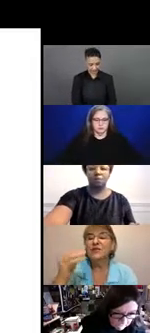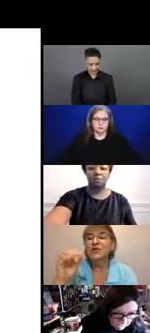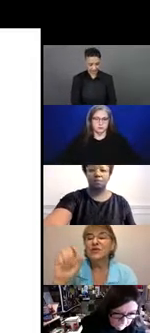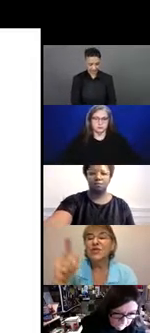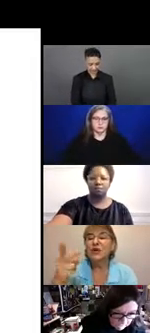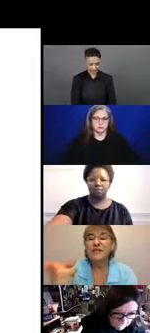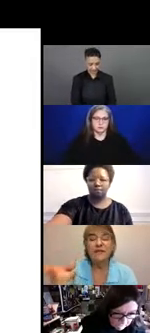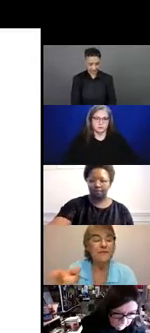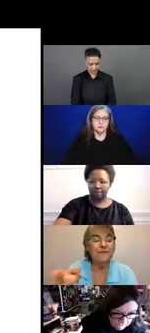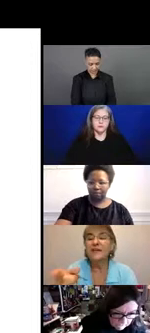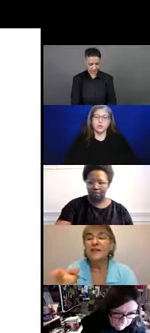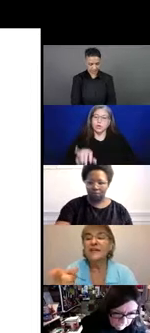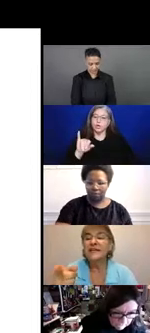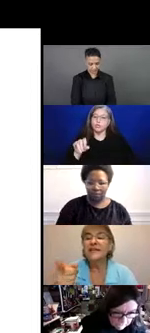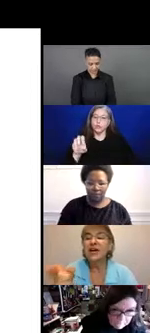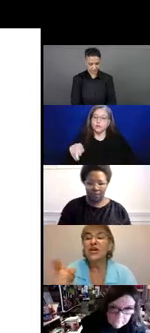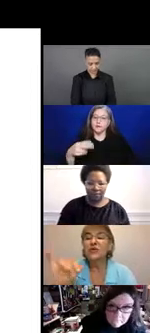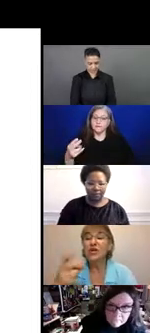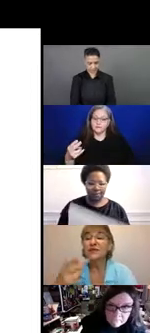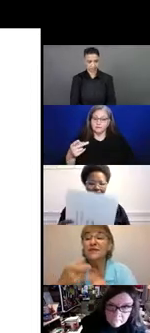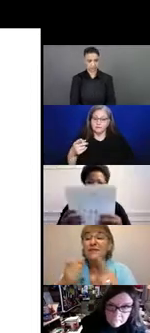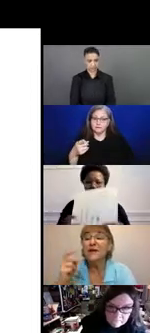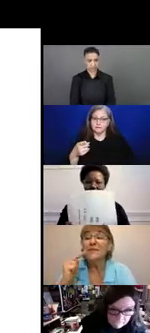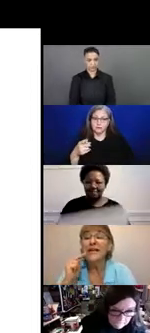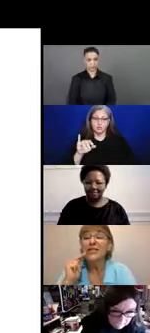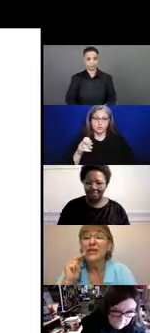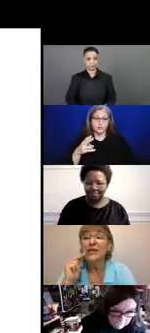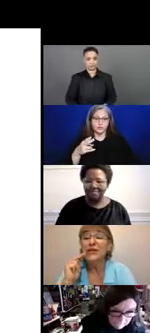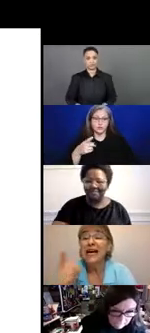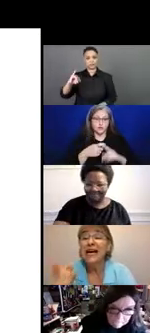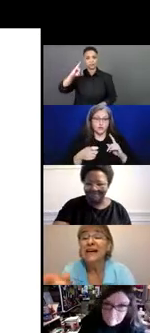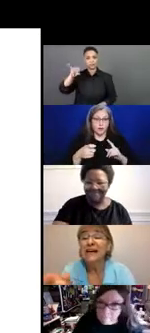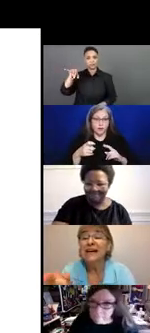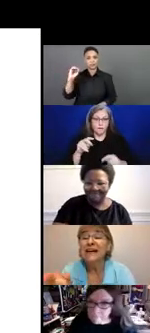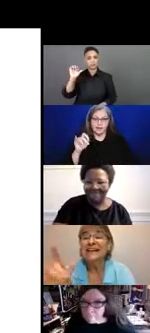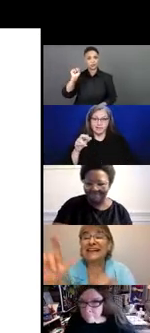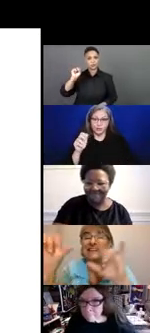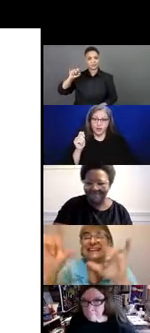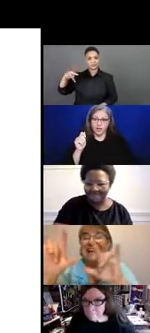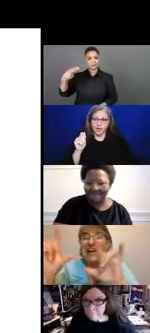So, Joseph, are you Joseph from Nigeria?